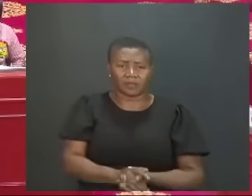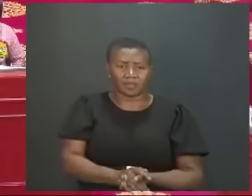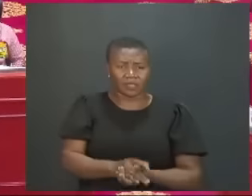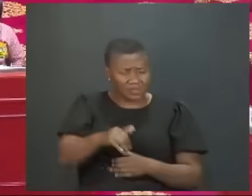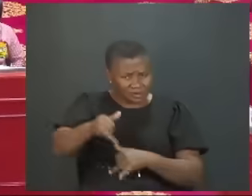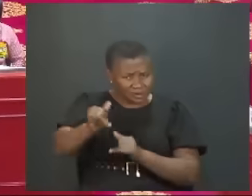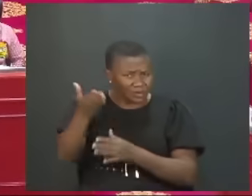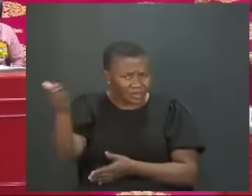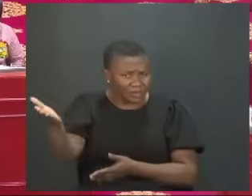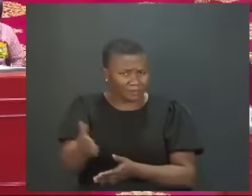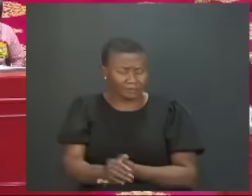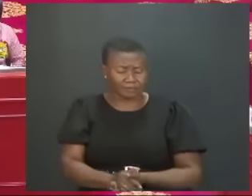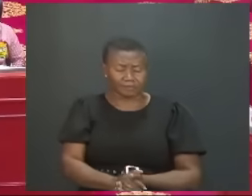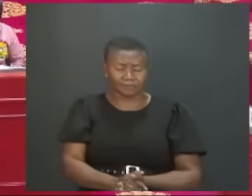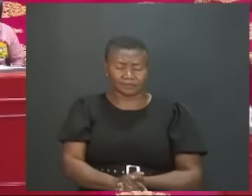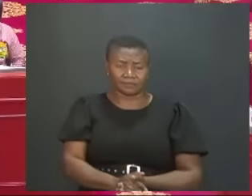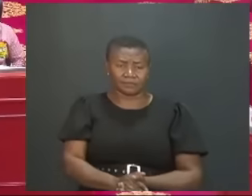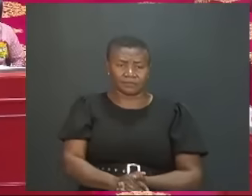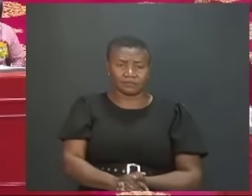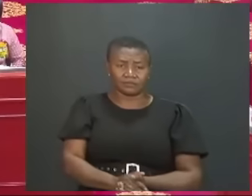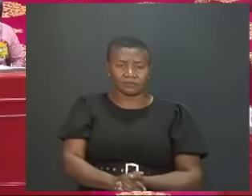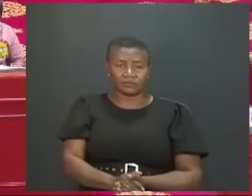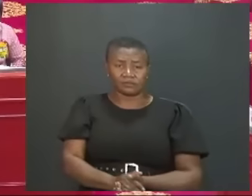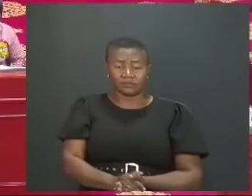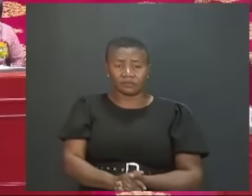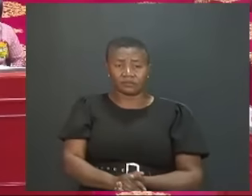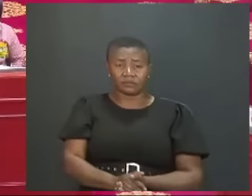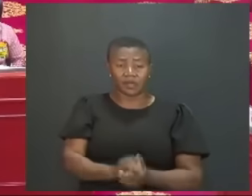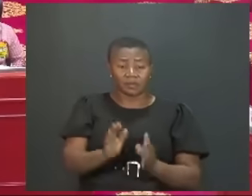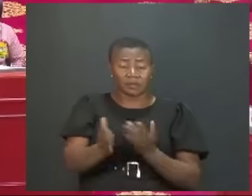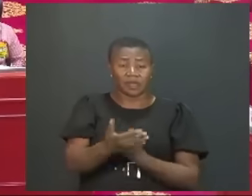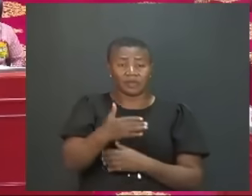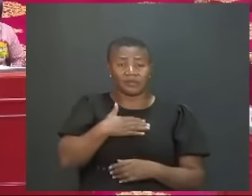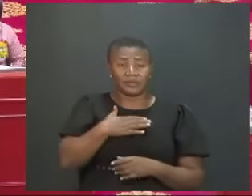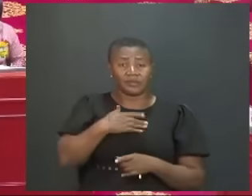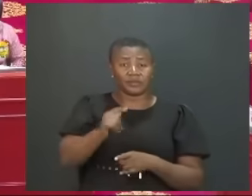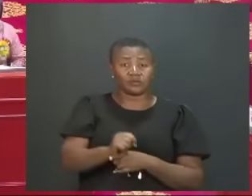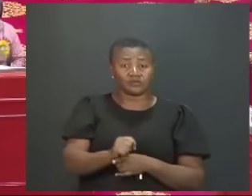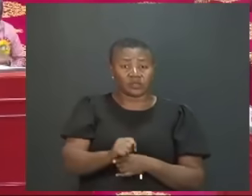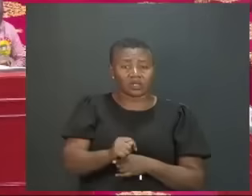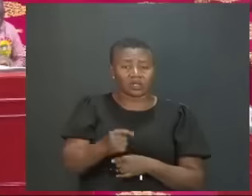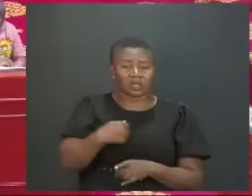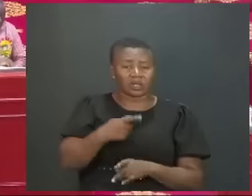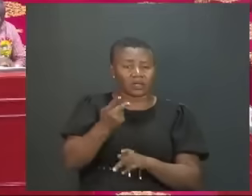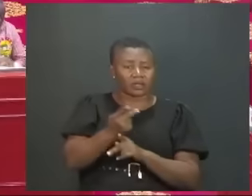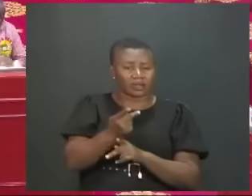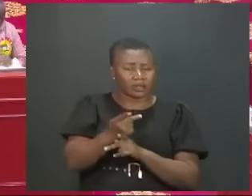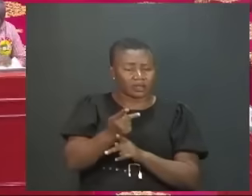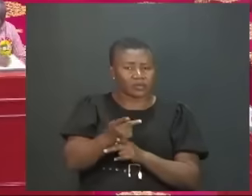available. And by my training, I keep records.